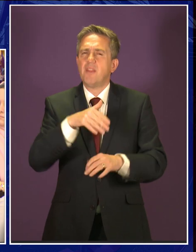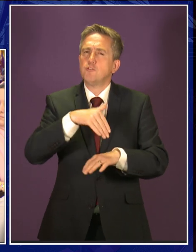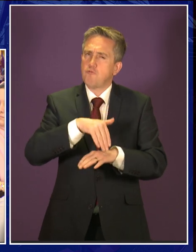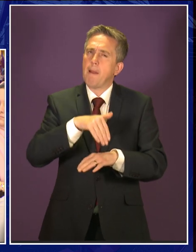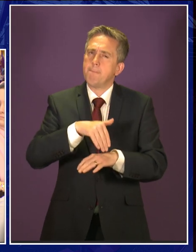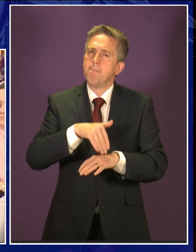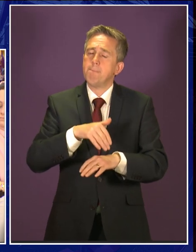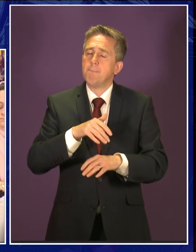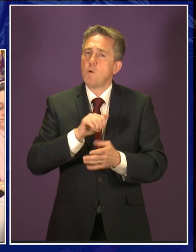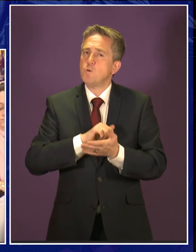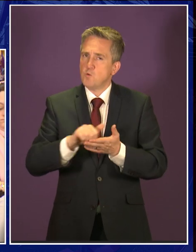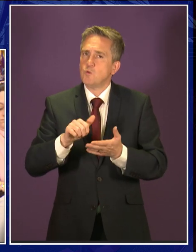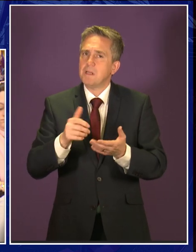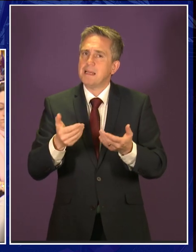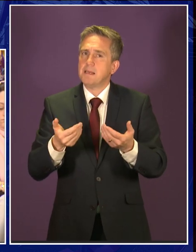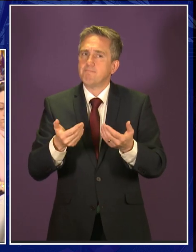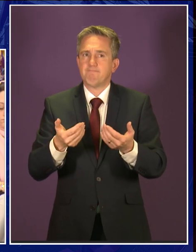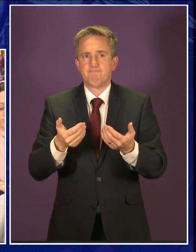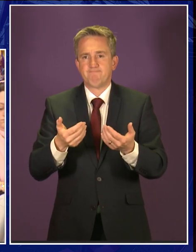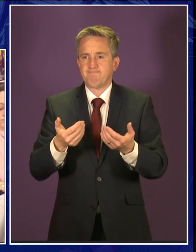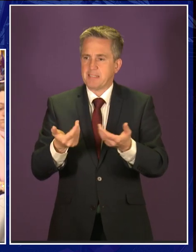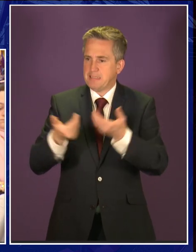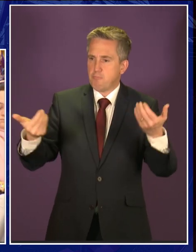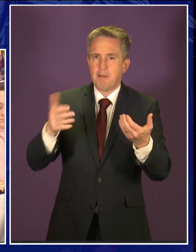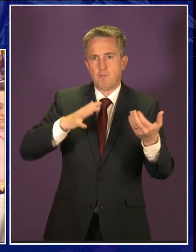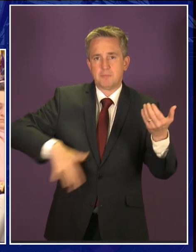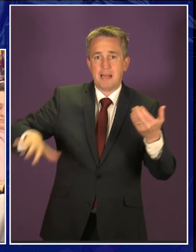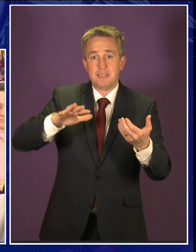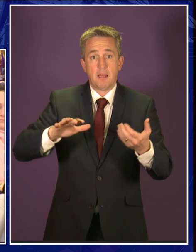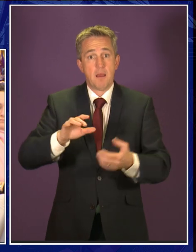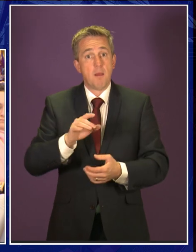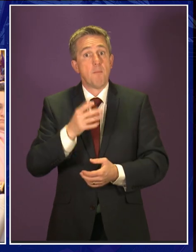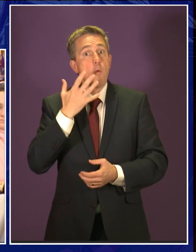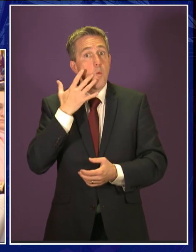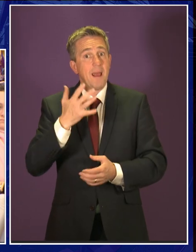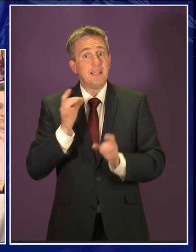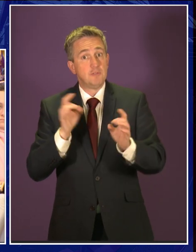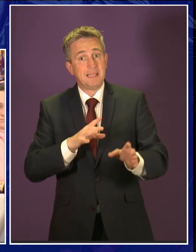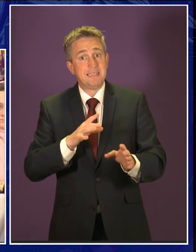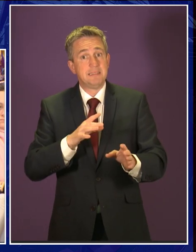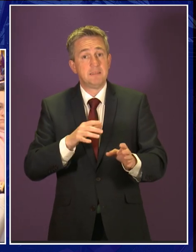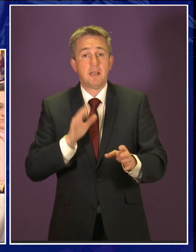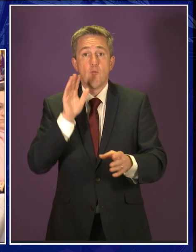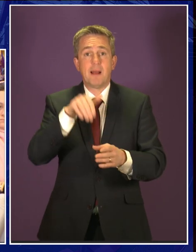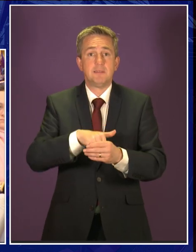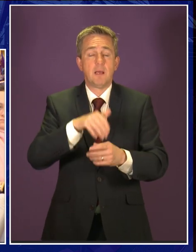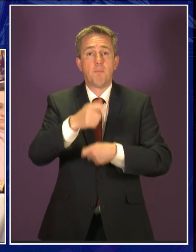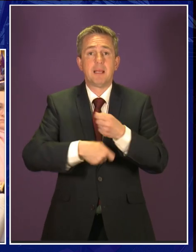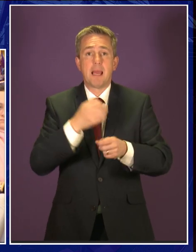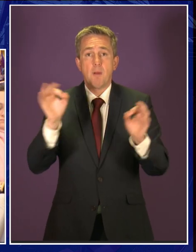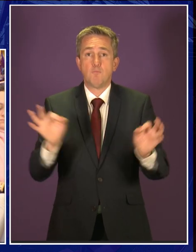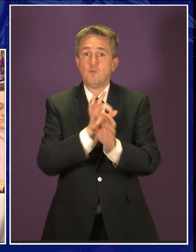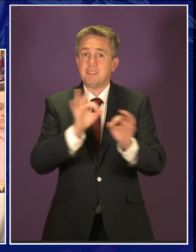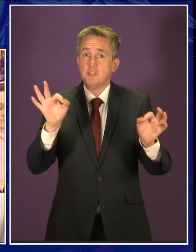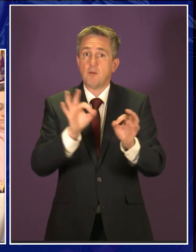society. However, on his release, he was entered into the working world as a musician, and